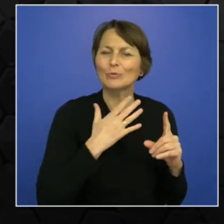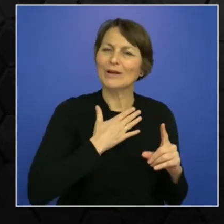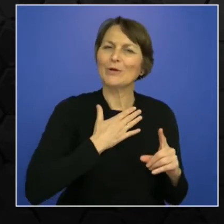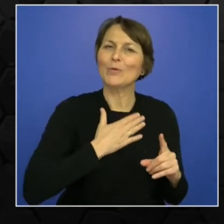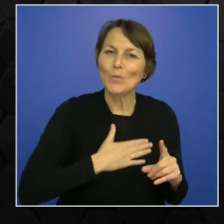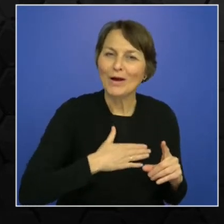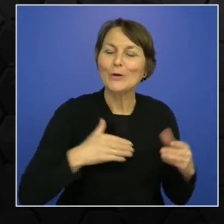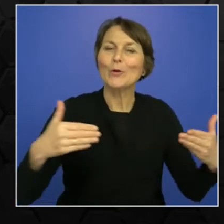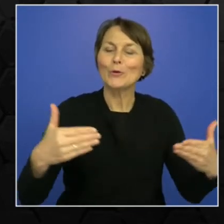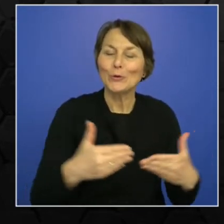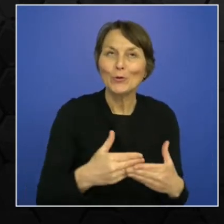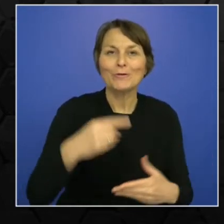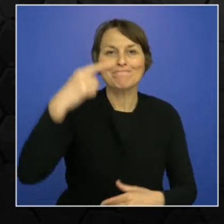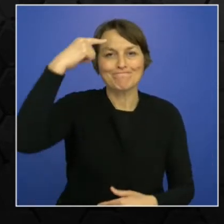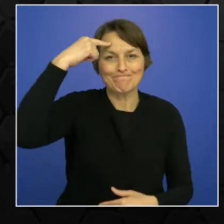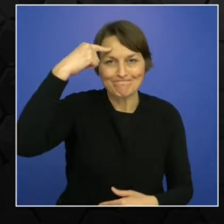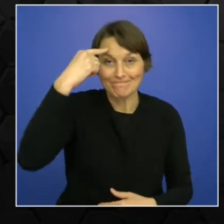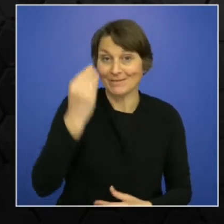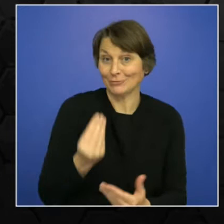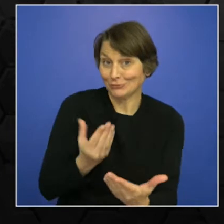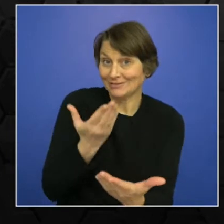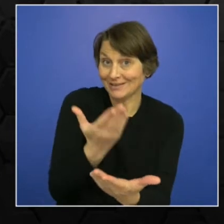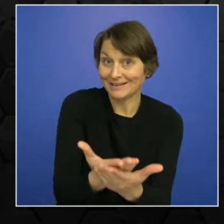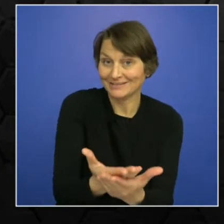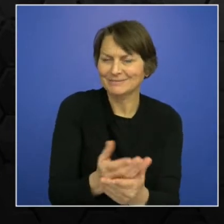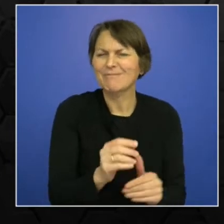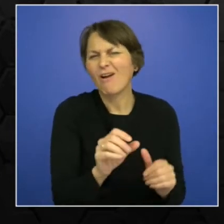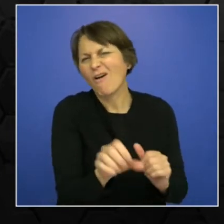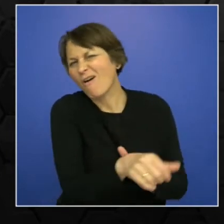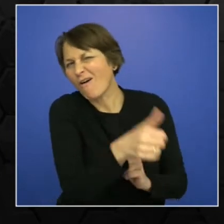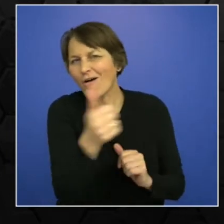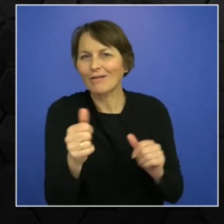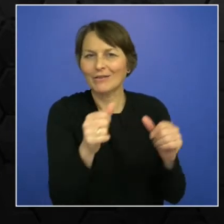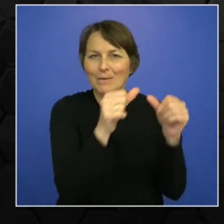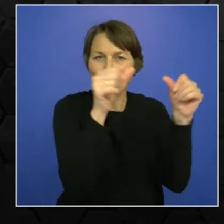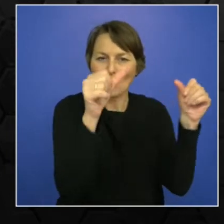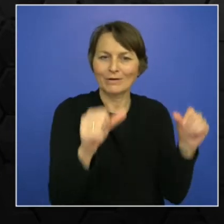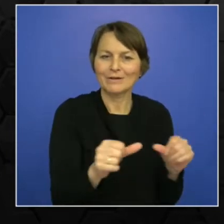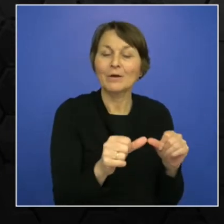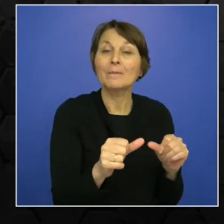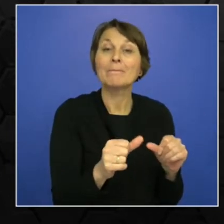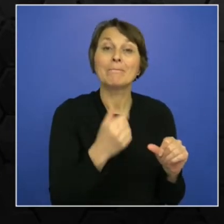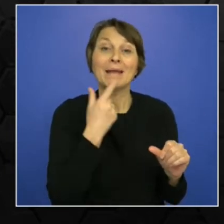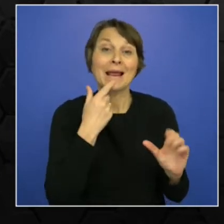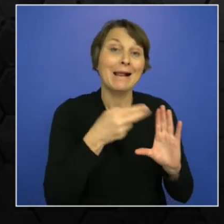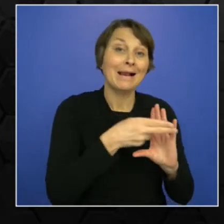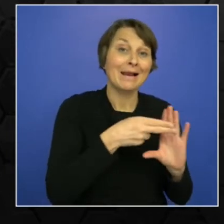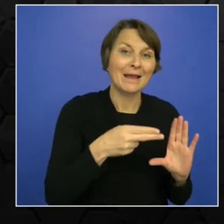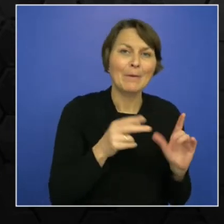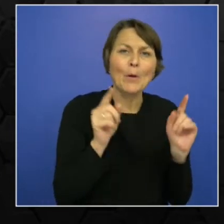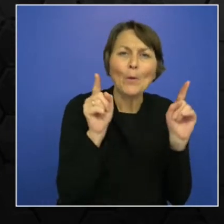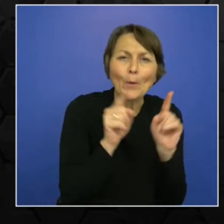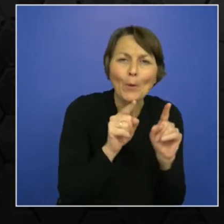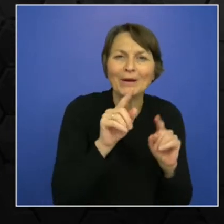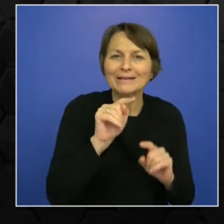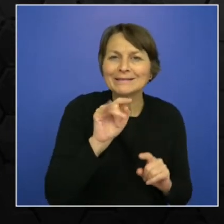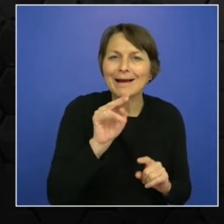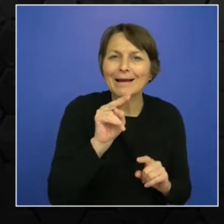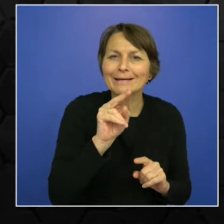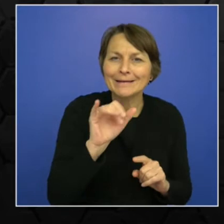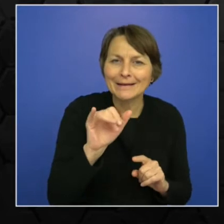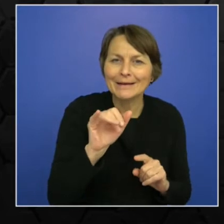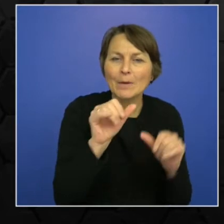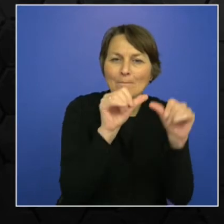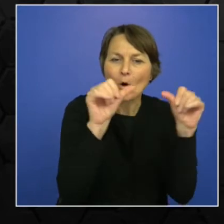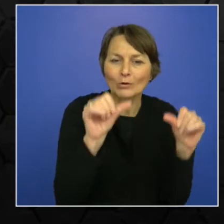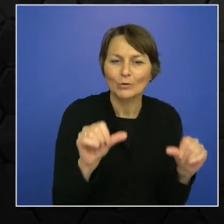approach to this. So another model, which I would call tiny models. So I would like to introduce the fast GRNN,